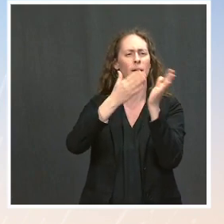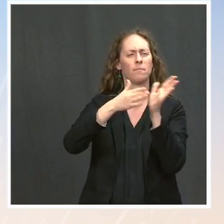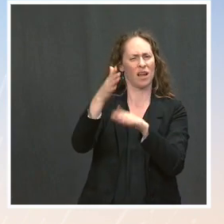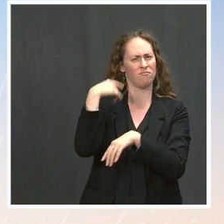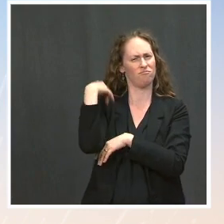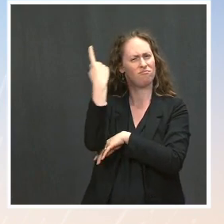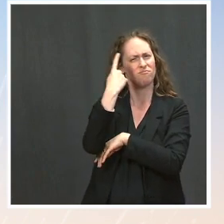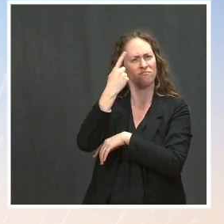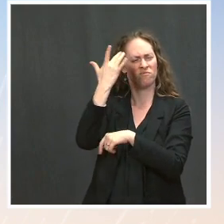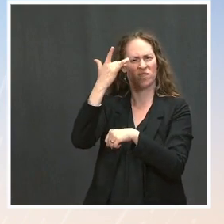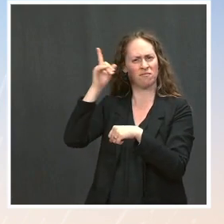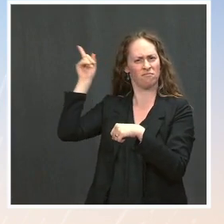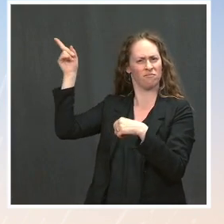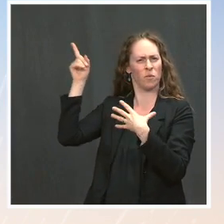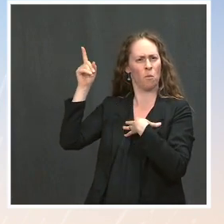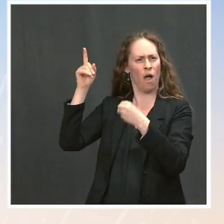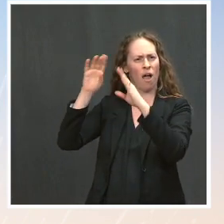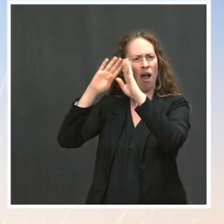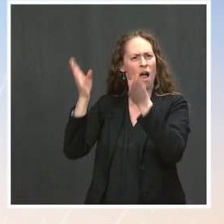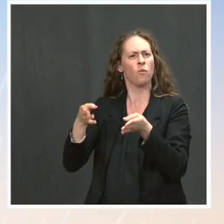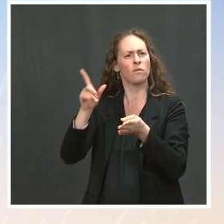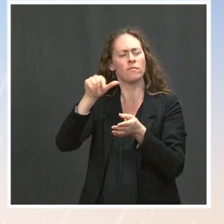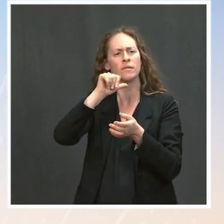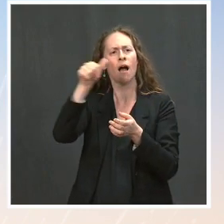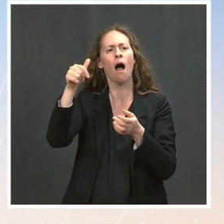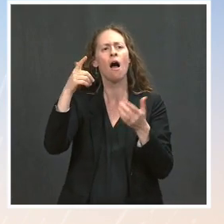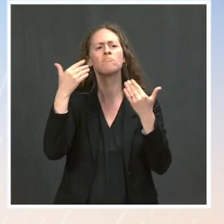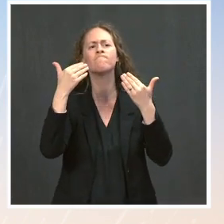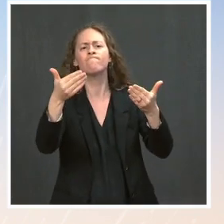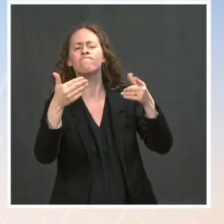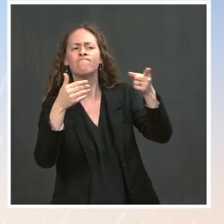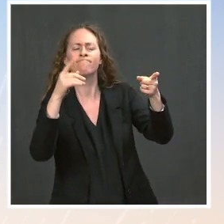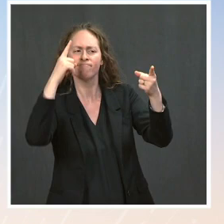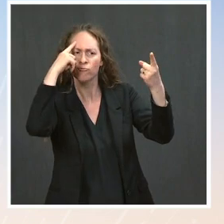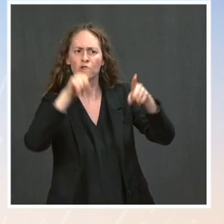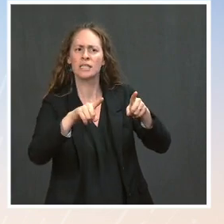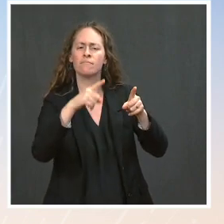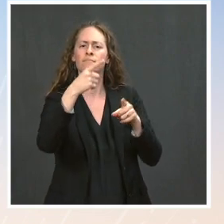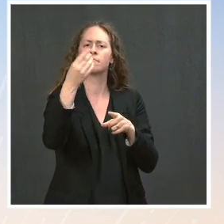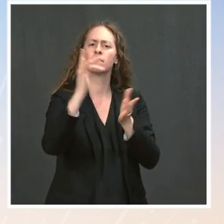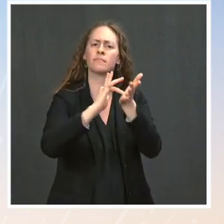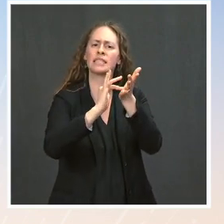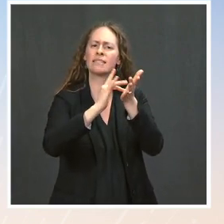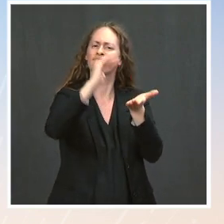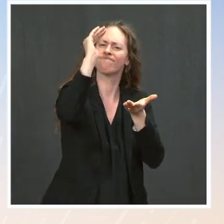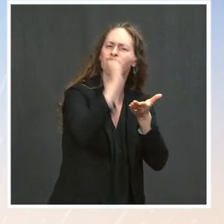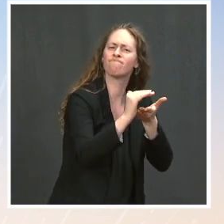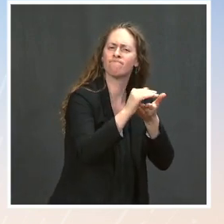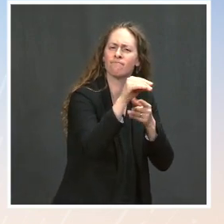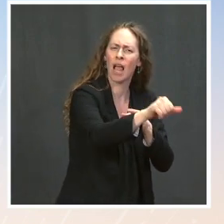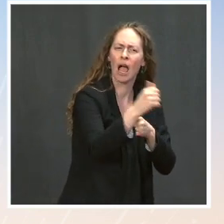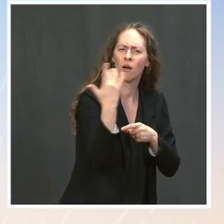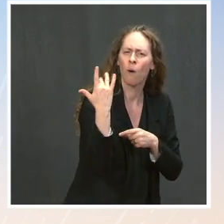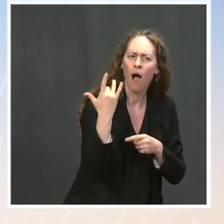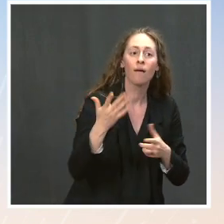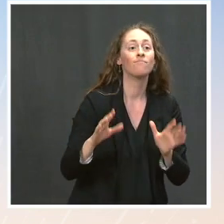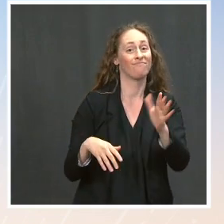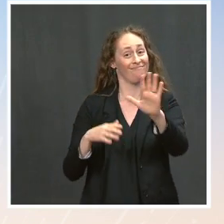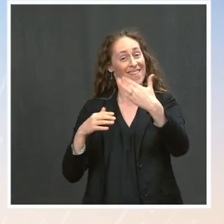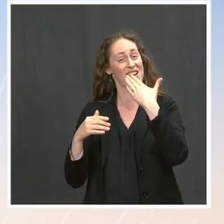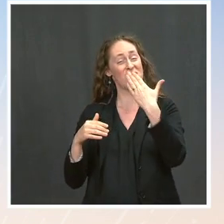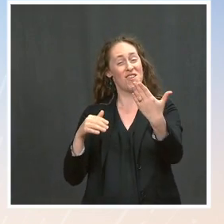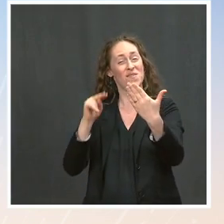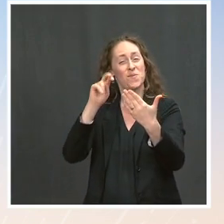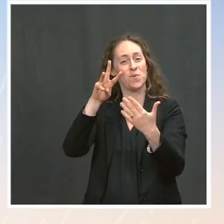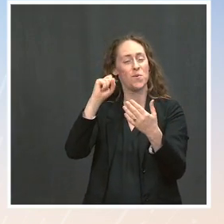to reduce the price of prescription drugs in the plan? The good news about a question like that is I get to tell you that since we haven't rolled